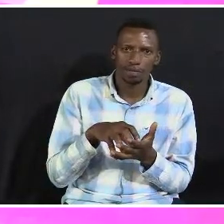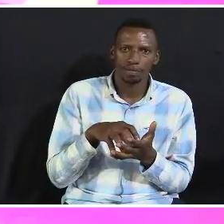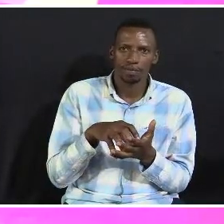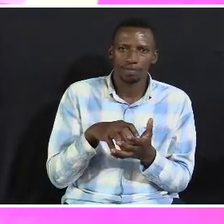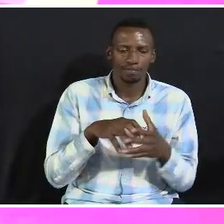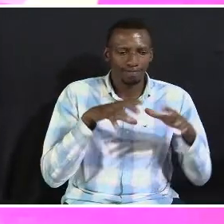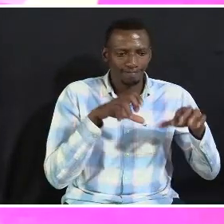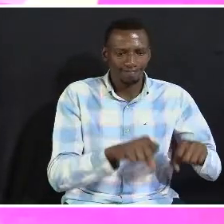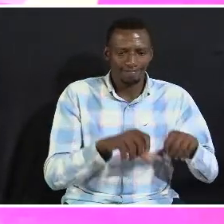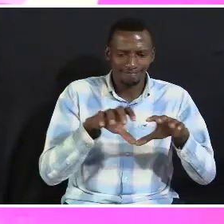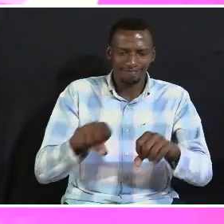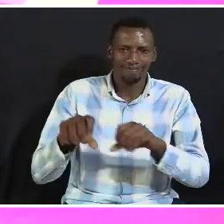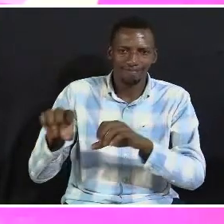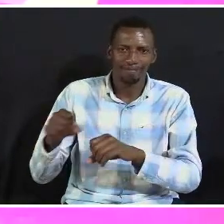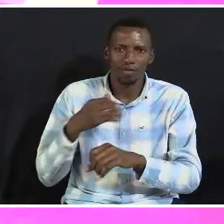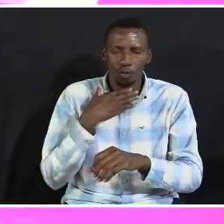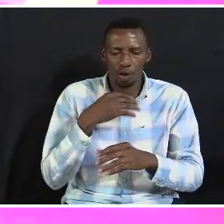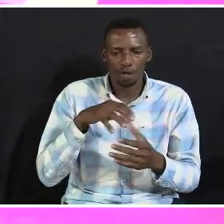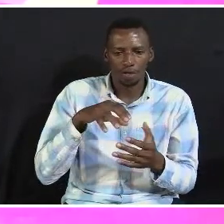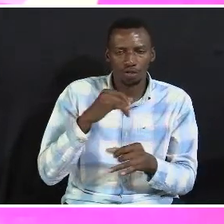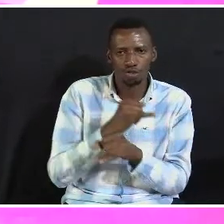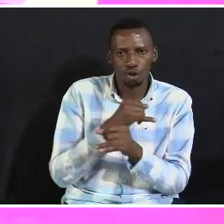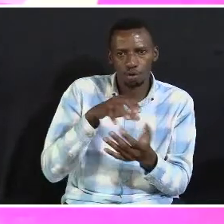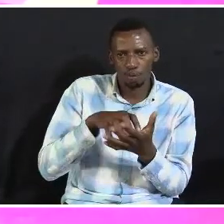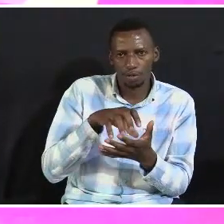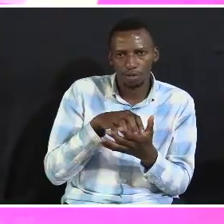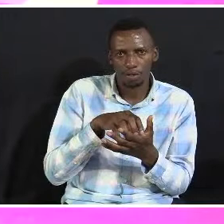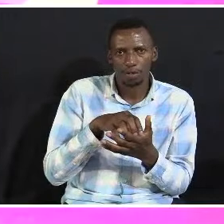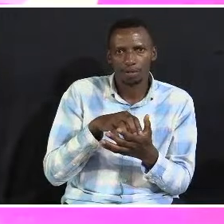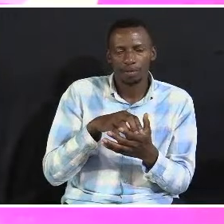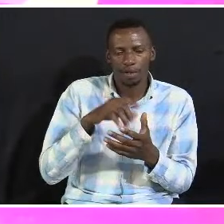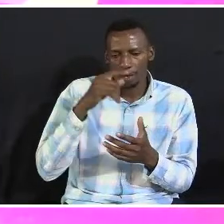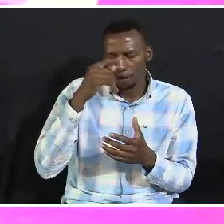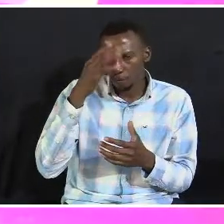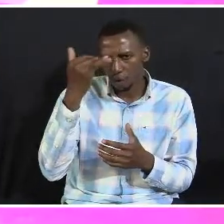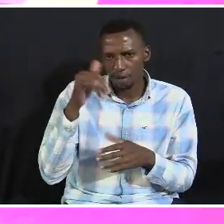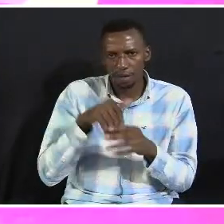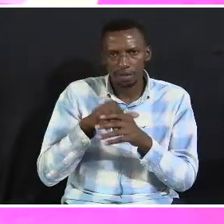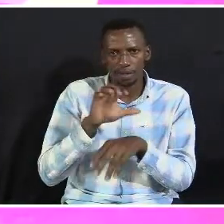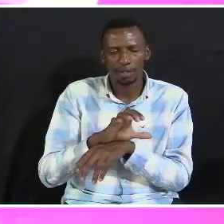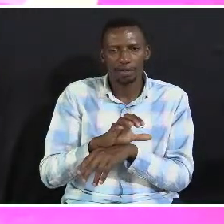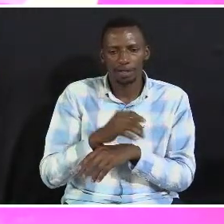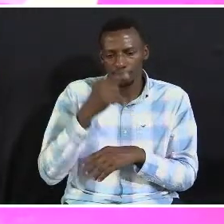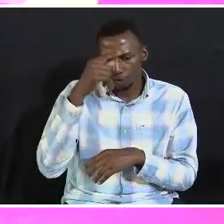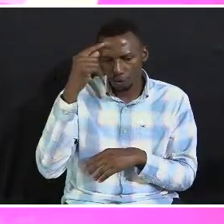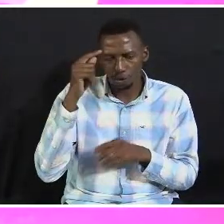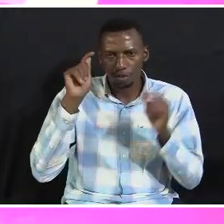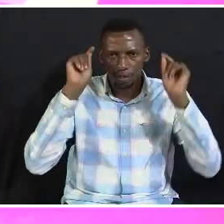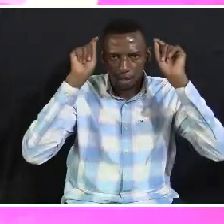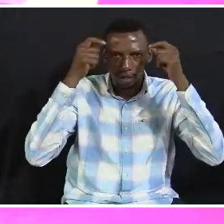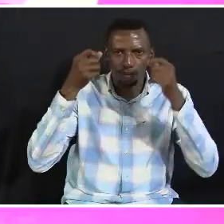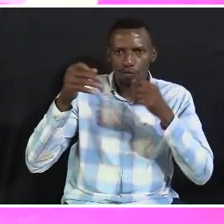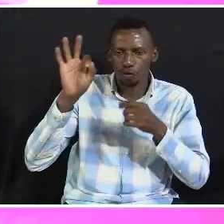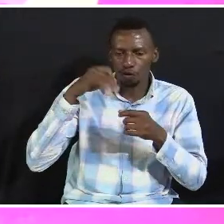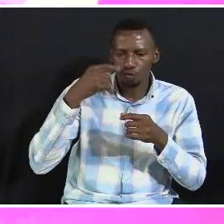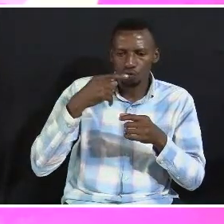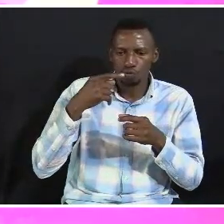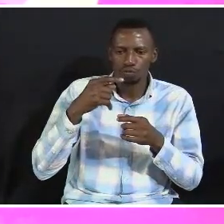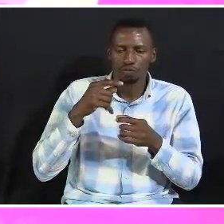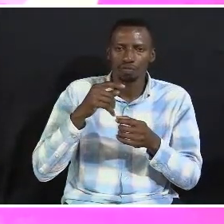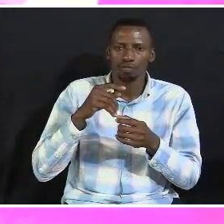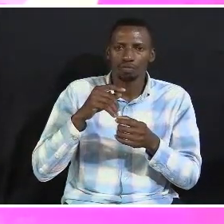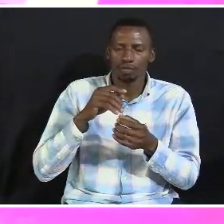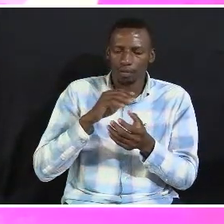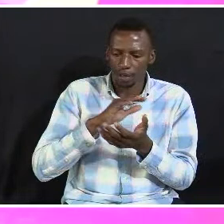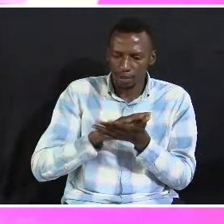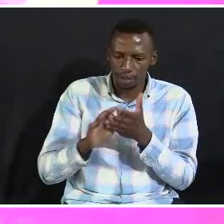clamoring of positions because the Lamb of God who takes away the sin of the world is missing? Why